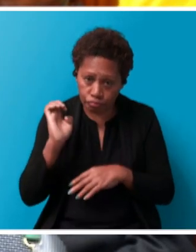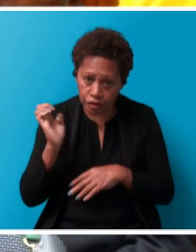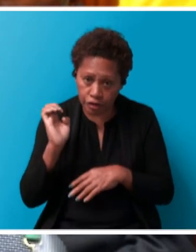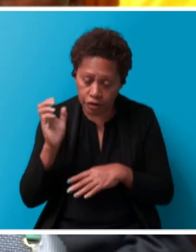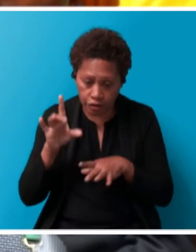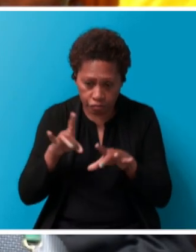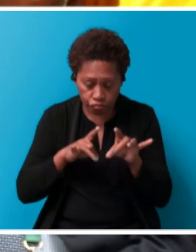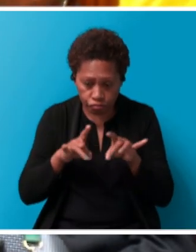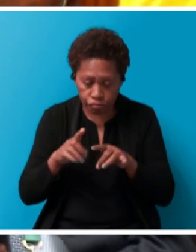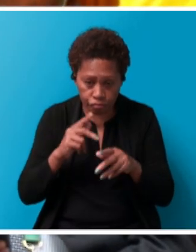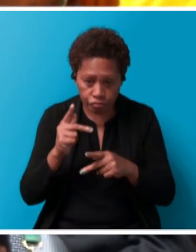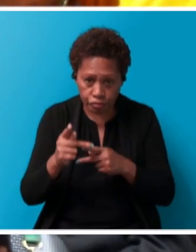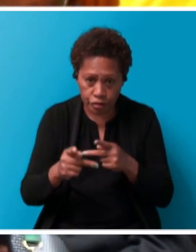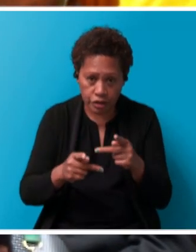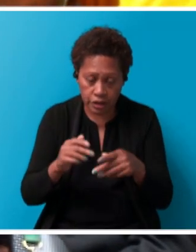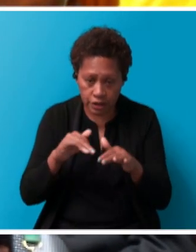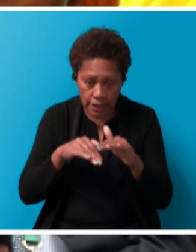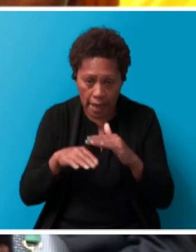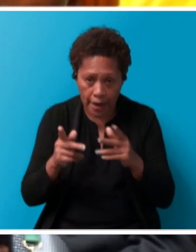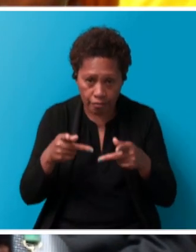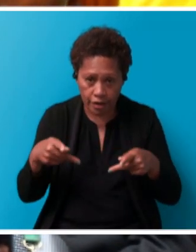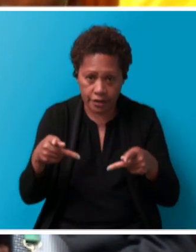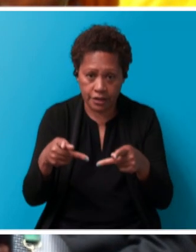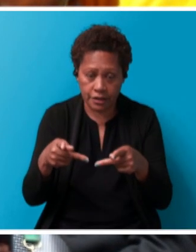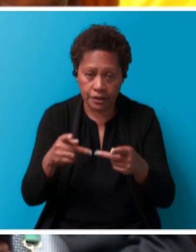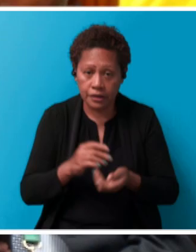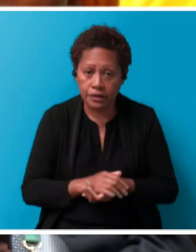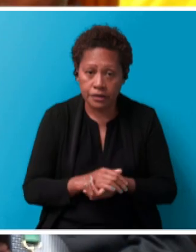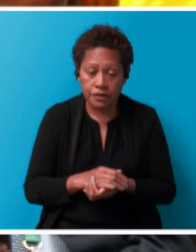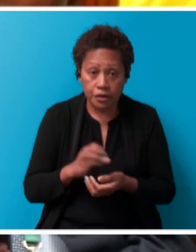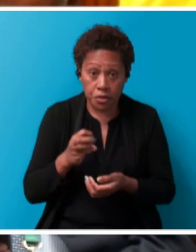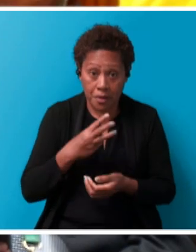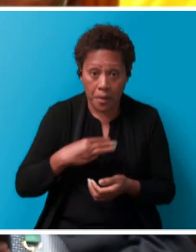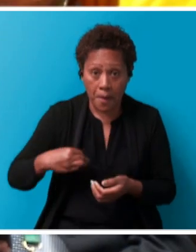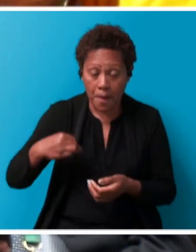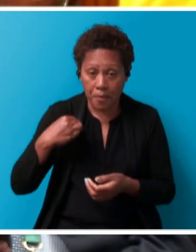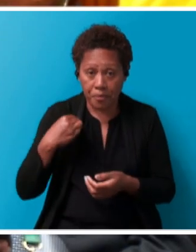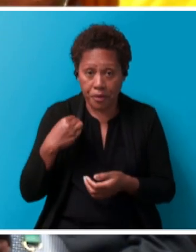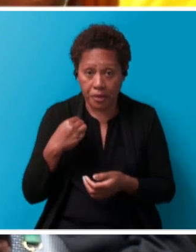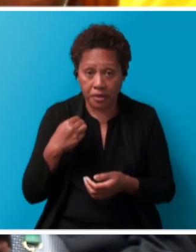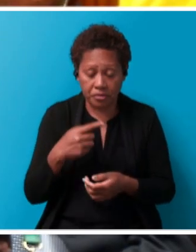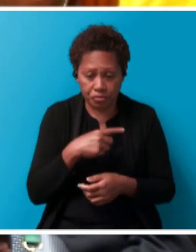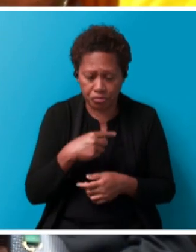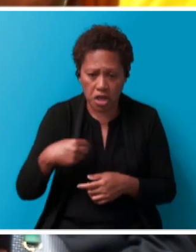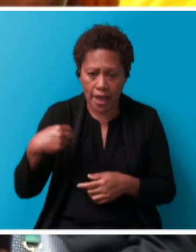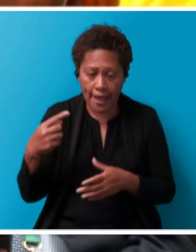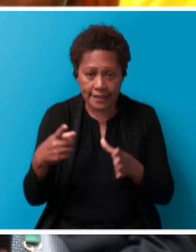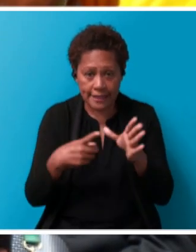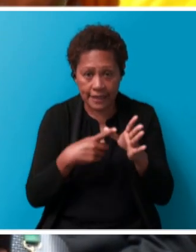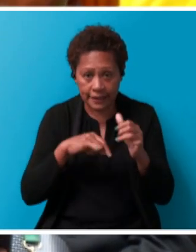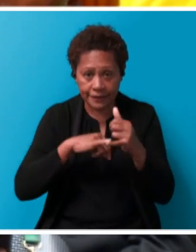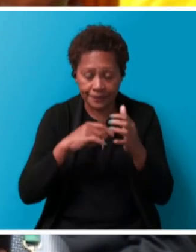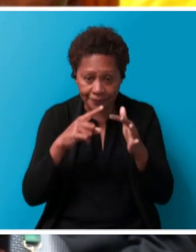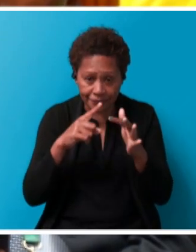and processes are in place. The Ministry is working with the Asian Development Bank, ADB, to carry out the next phase